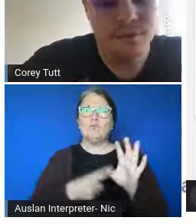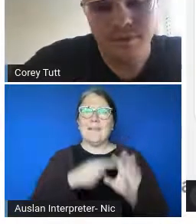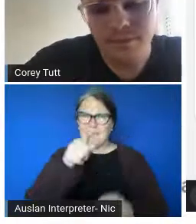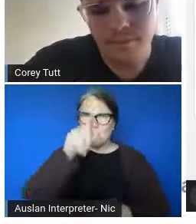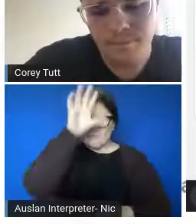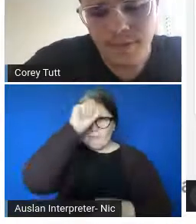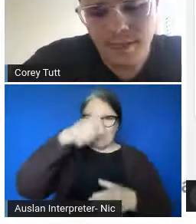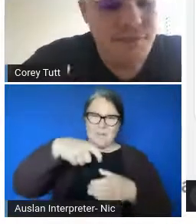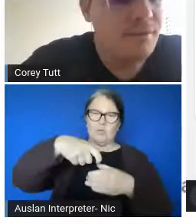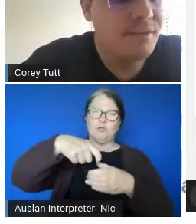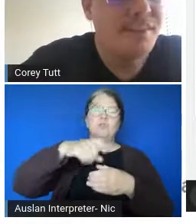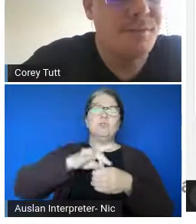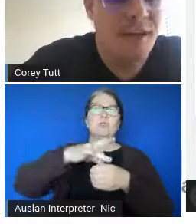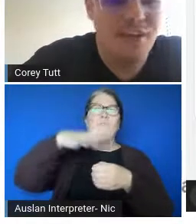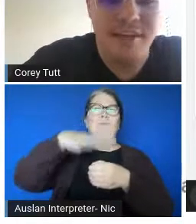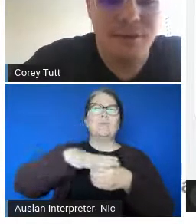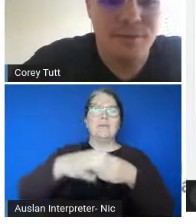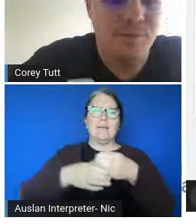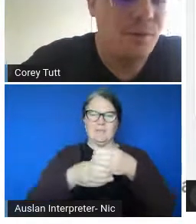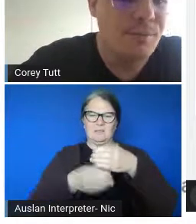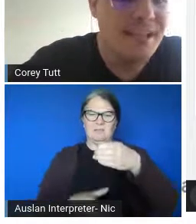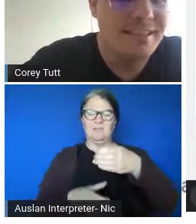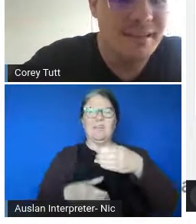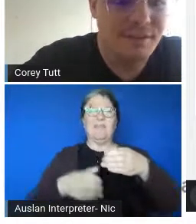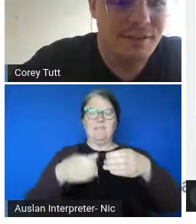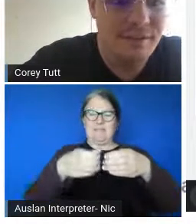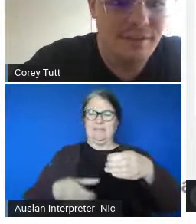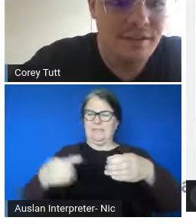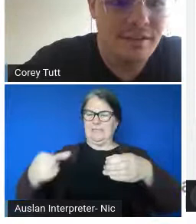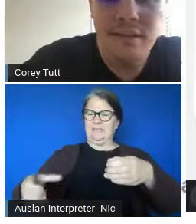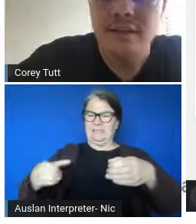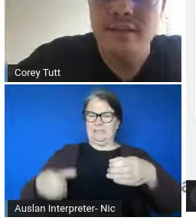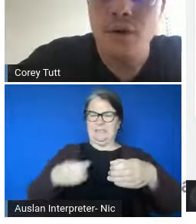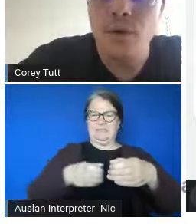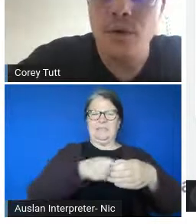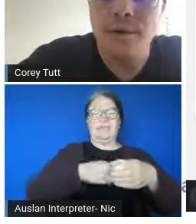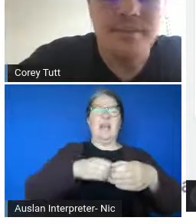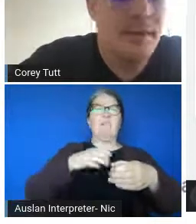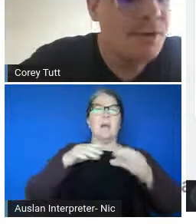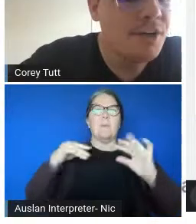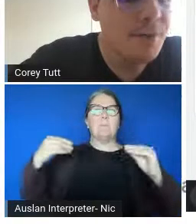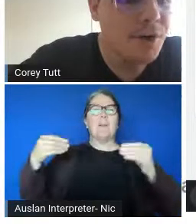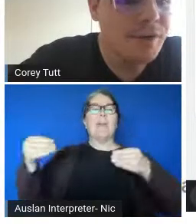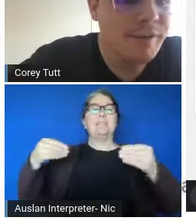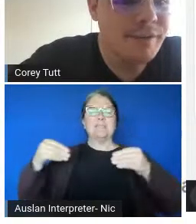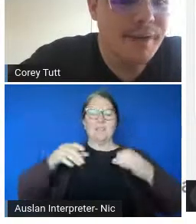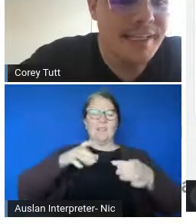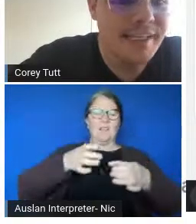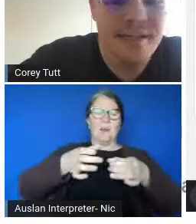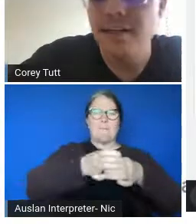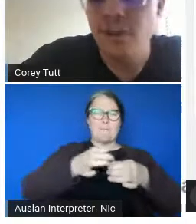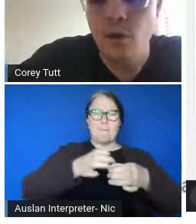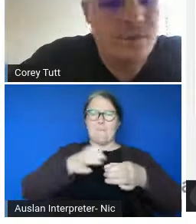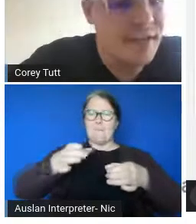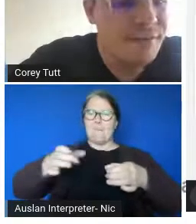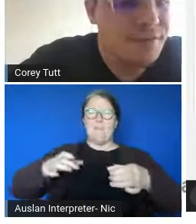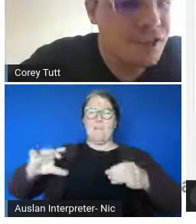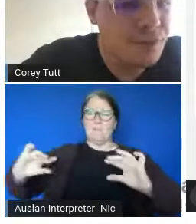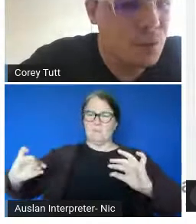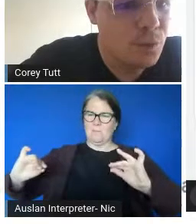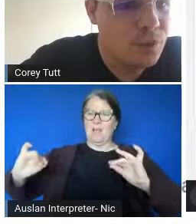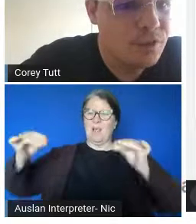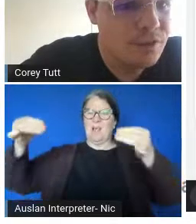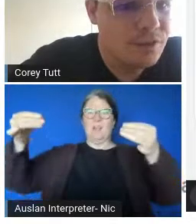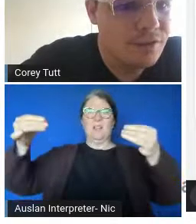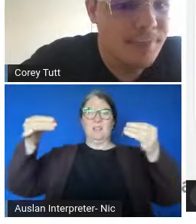have those, if you have a 6-pack, you have those sort of plastic things that, So someone in America was making those out of